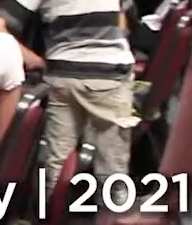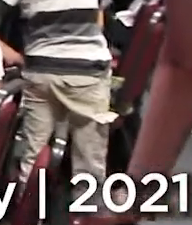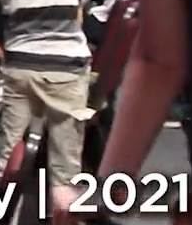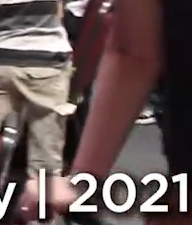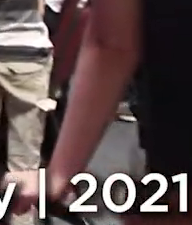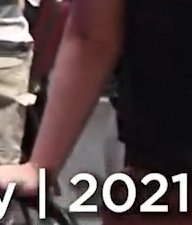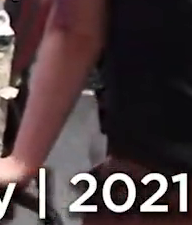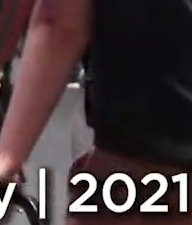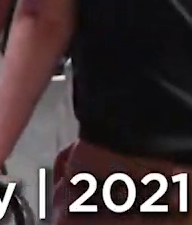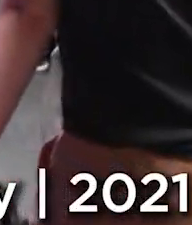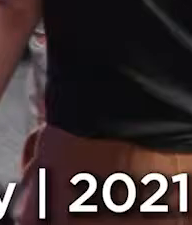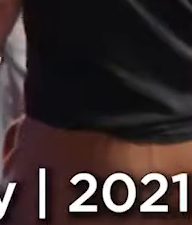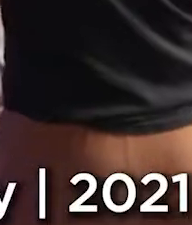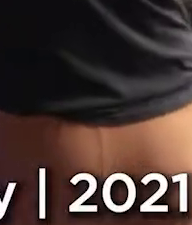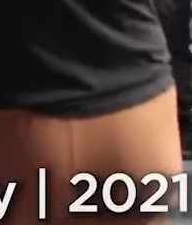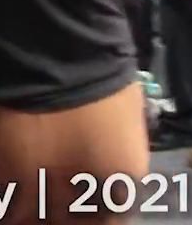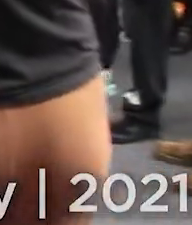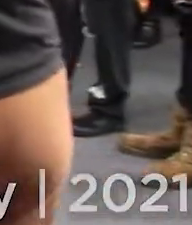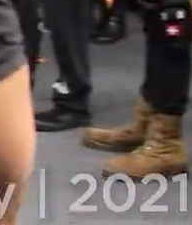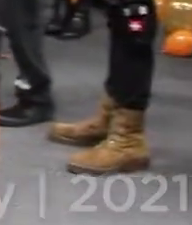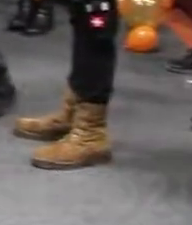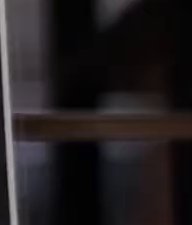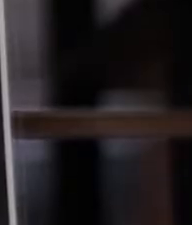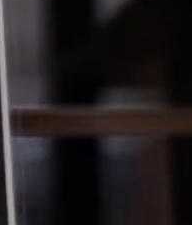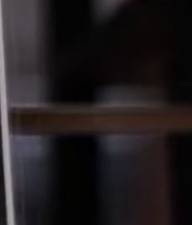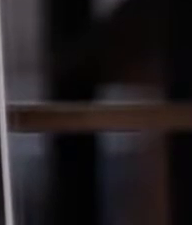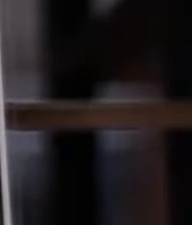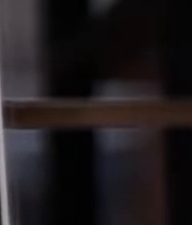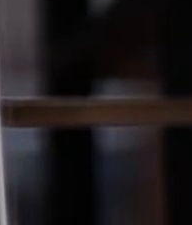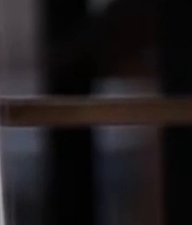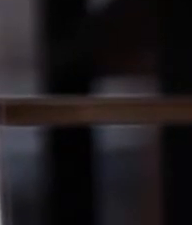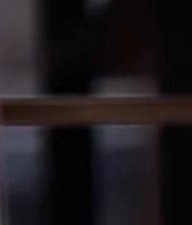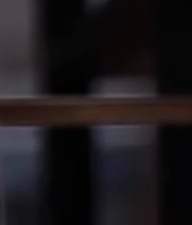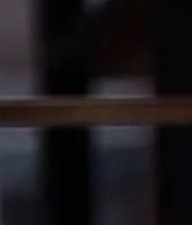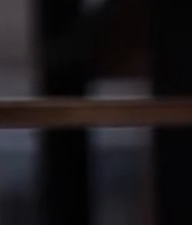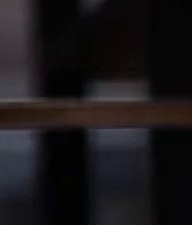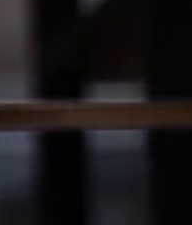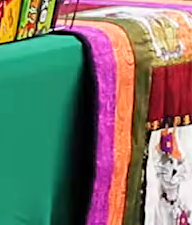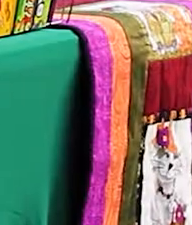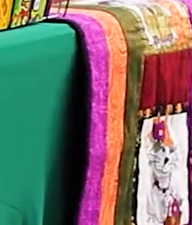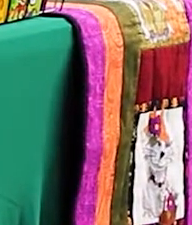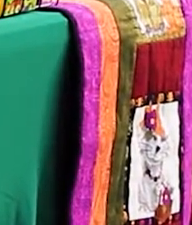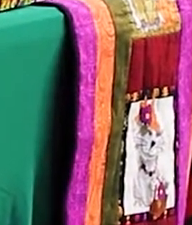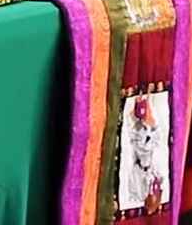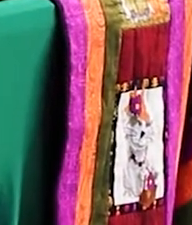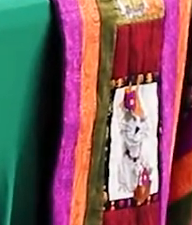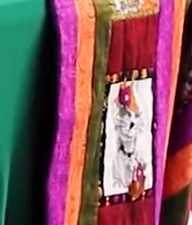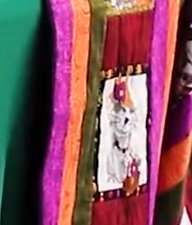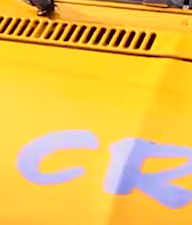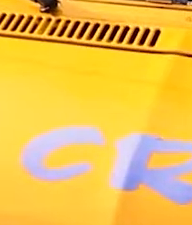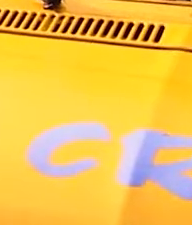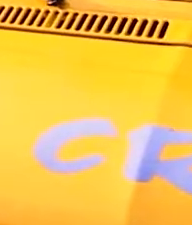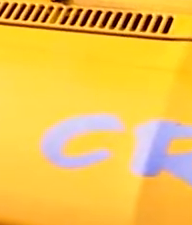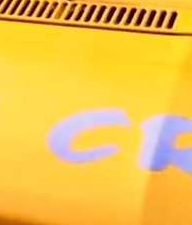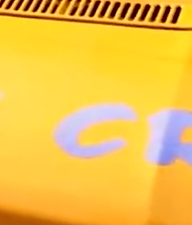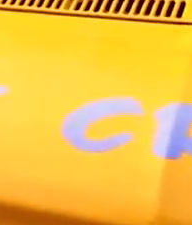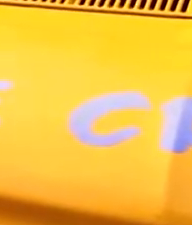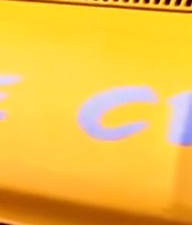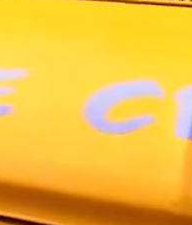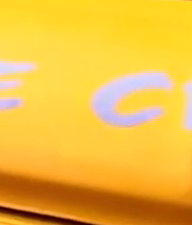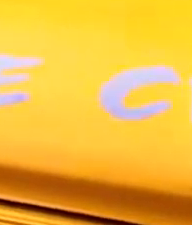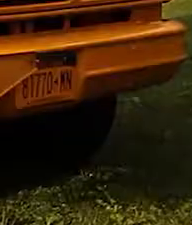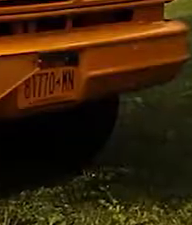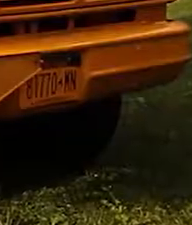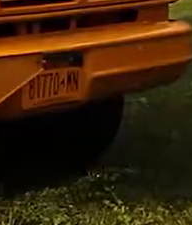I believe that that's how people are going to see who Christ is. By us reaching out in tangible ways, over time